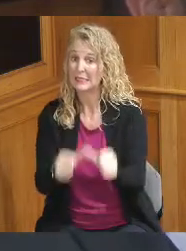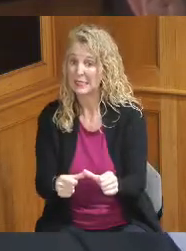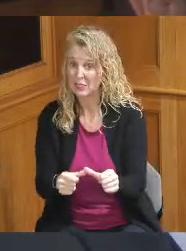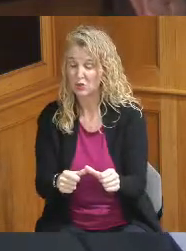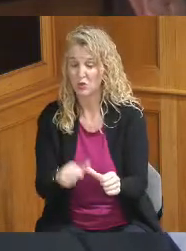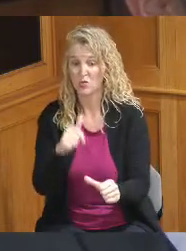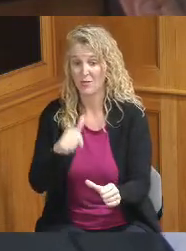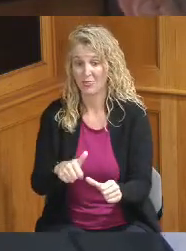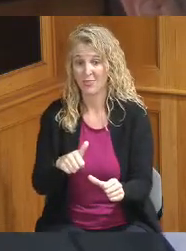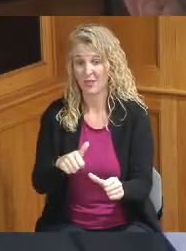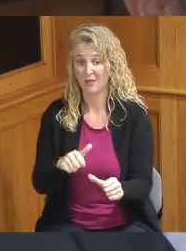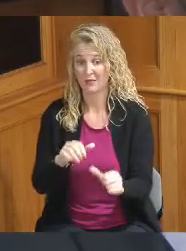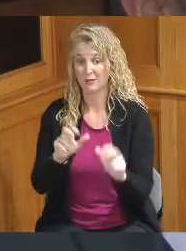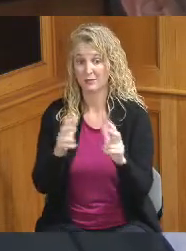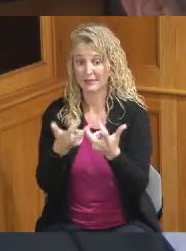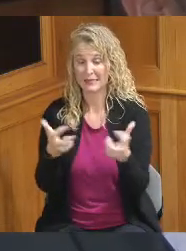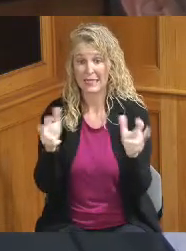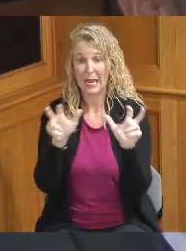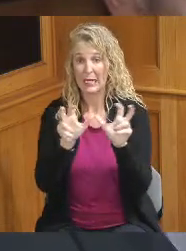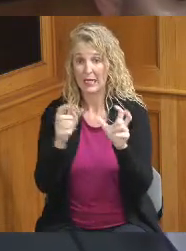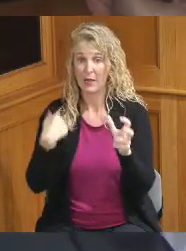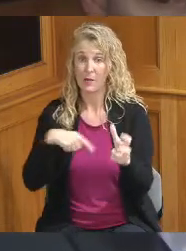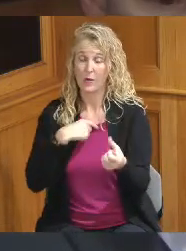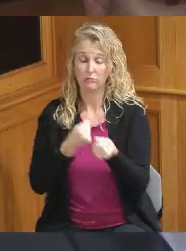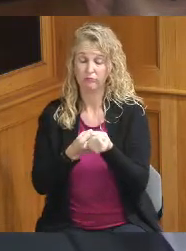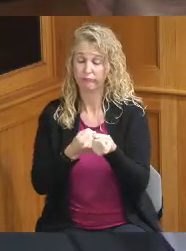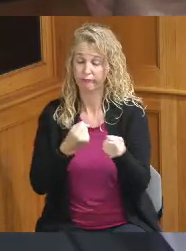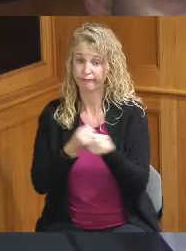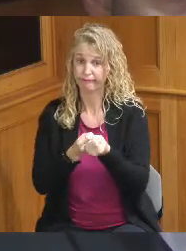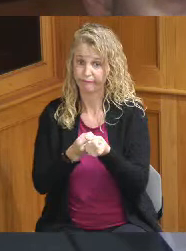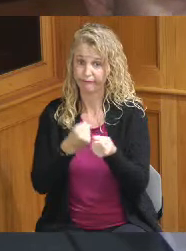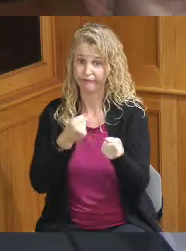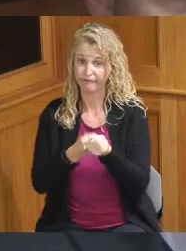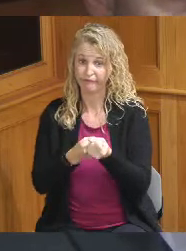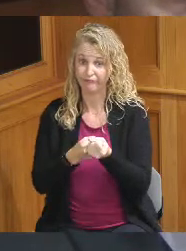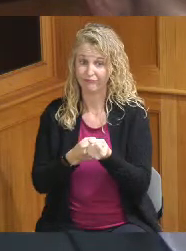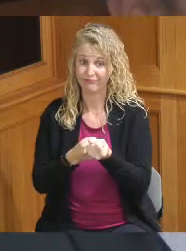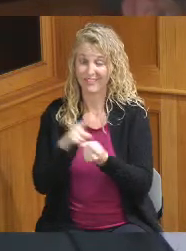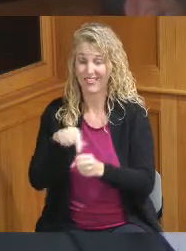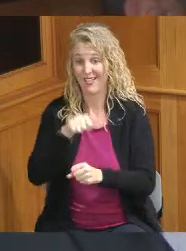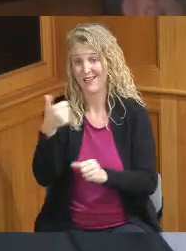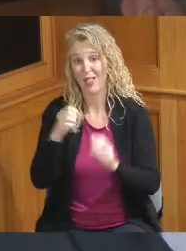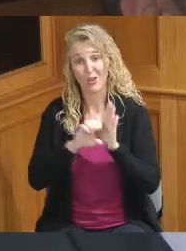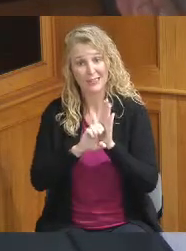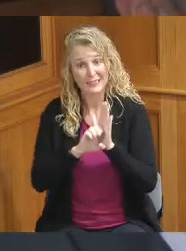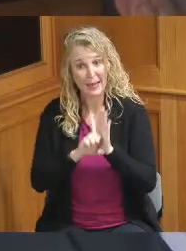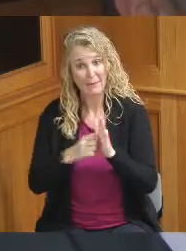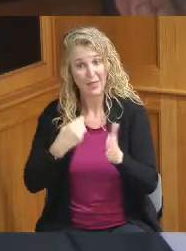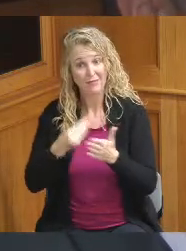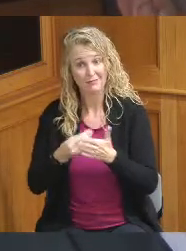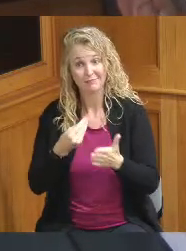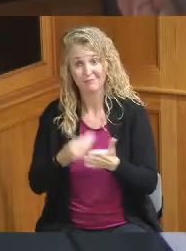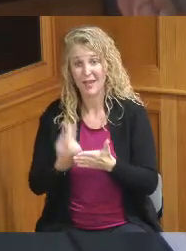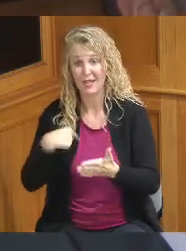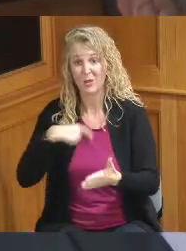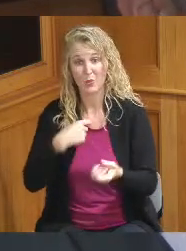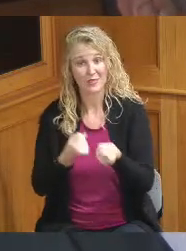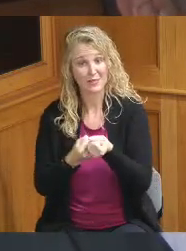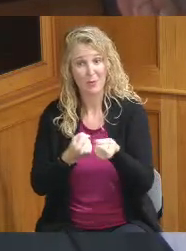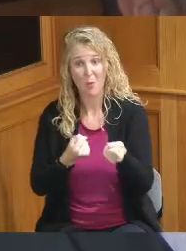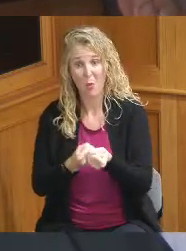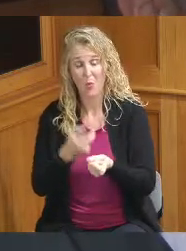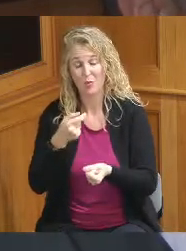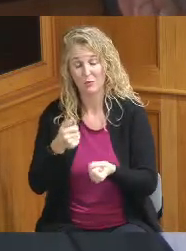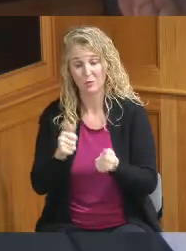asset as we have over the term of the lease. And this is yet another example of us investing in the infrastructure of the